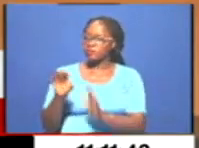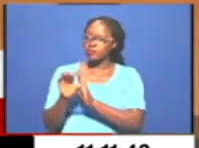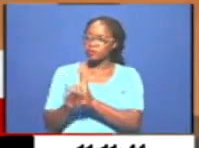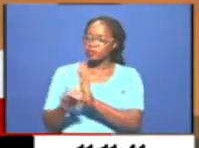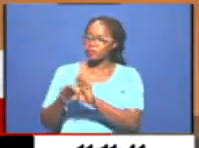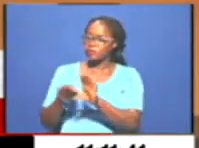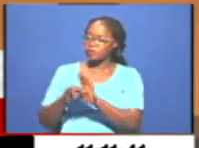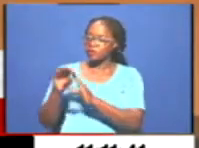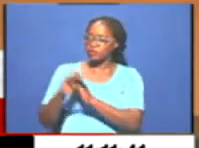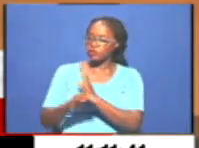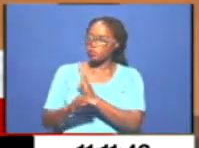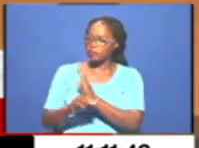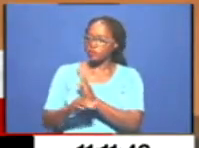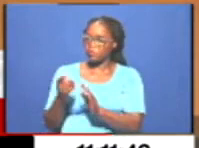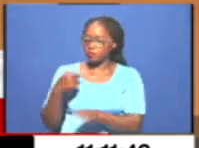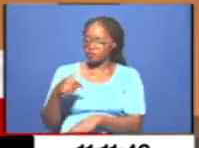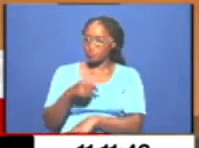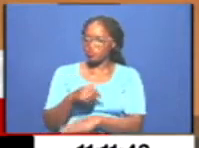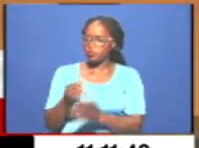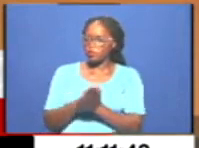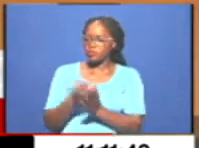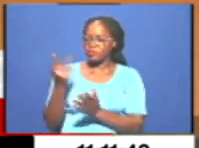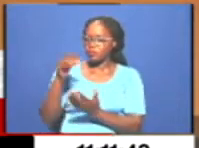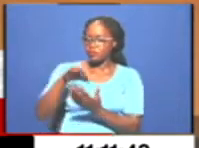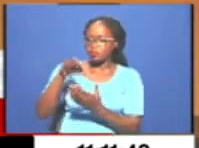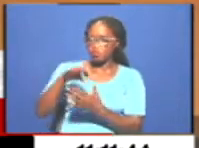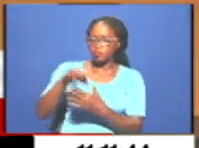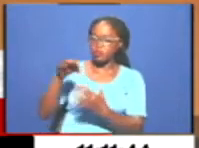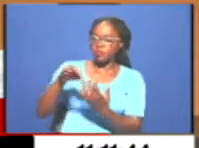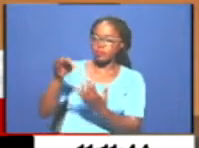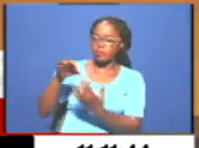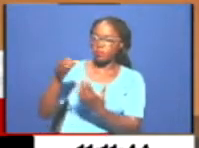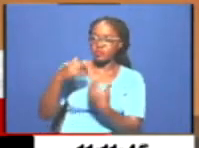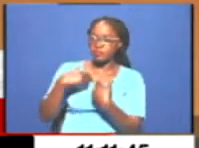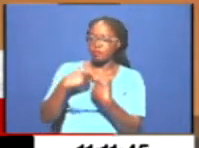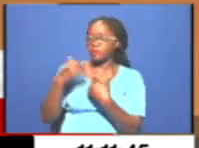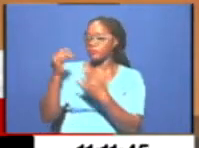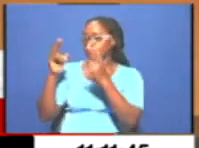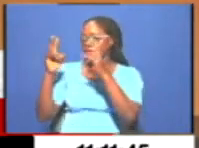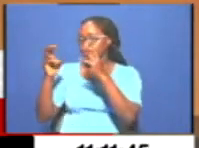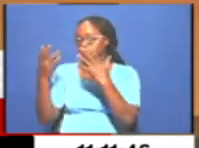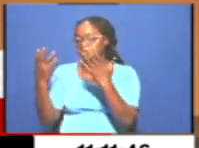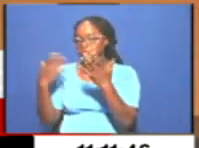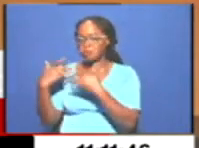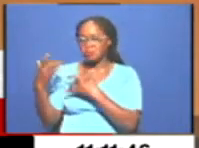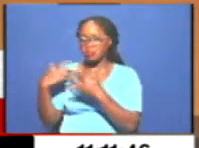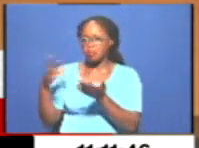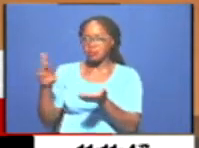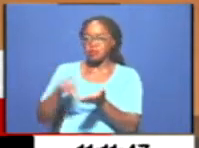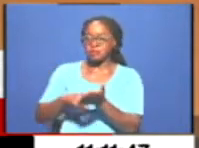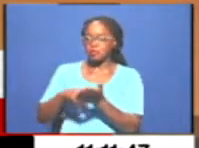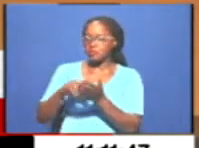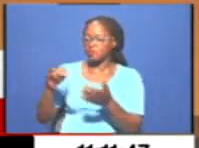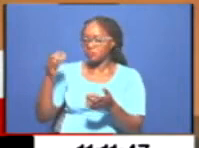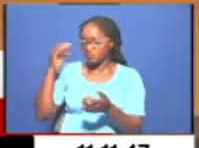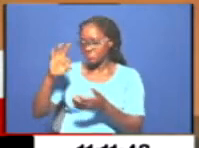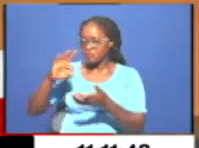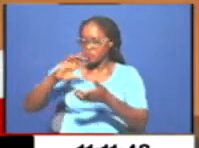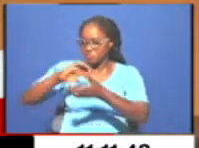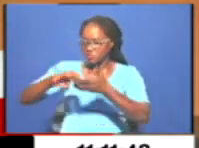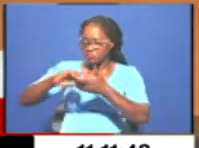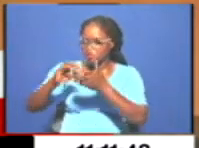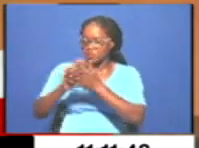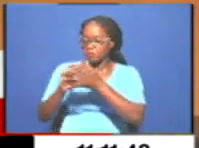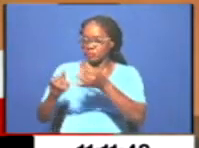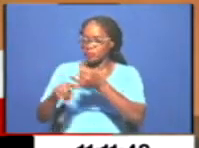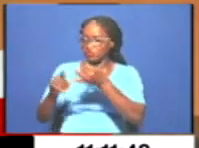membership. We've had two elections where there have been issues in regard to the registration of federation, and number two, the